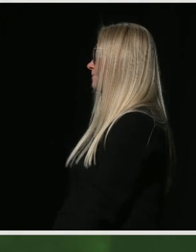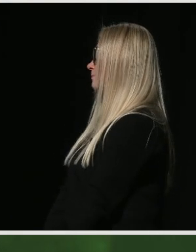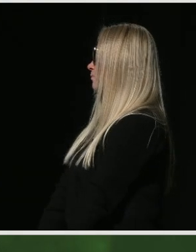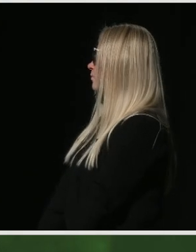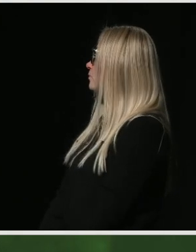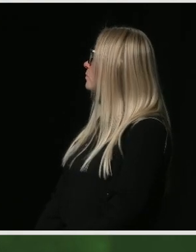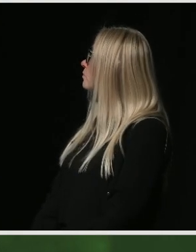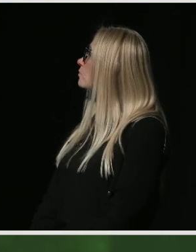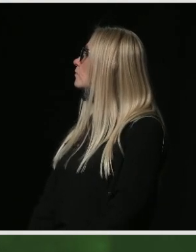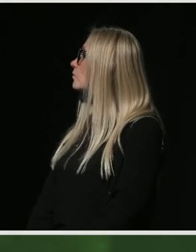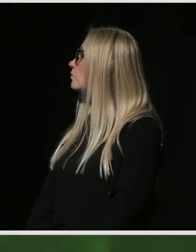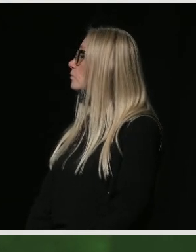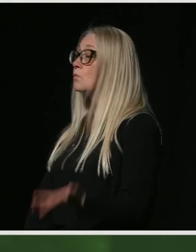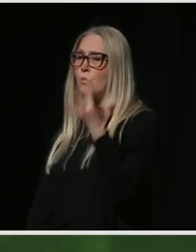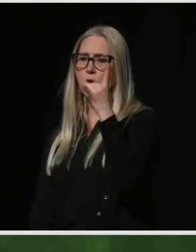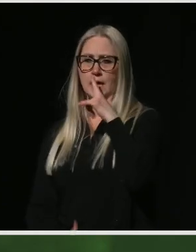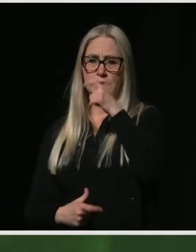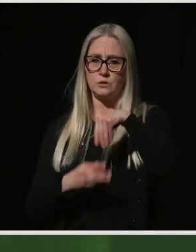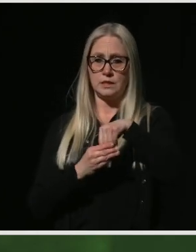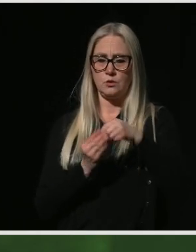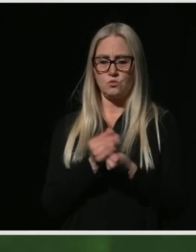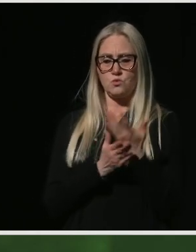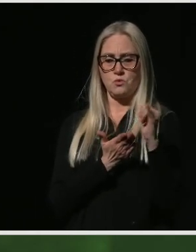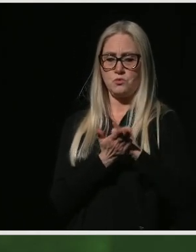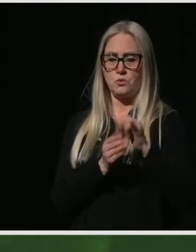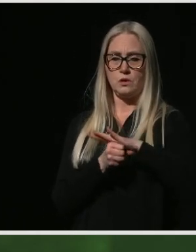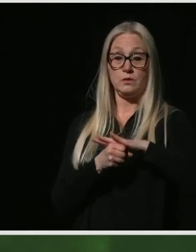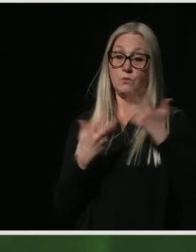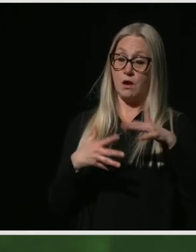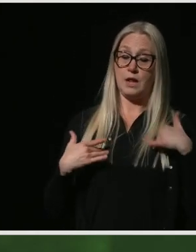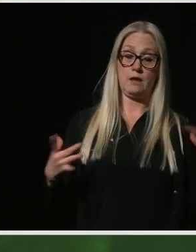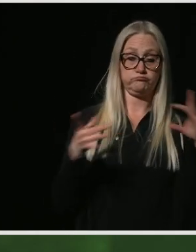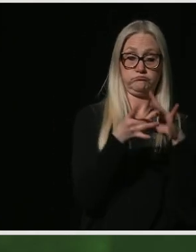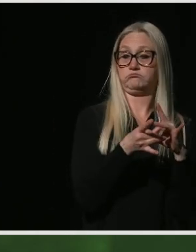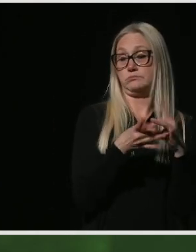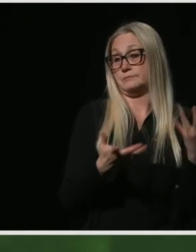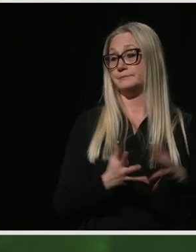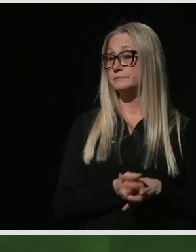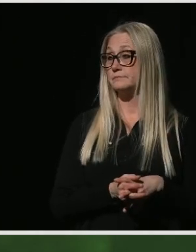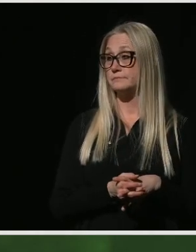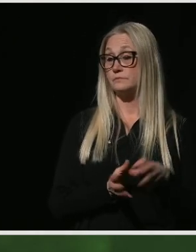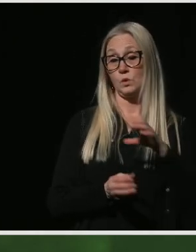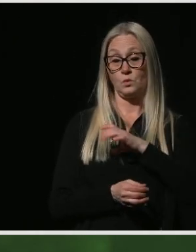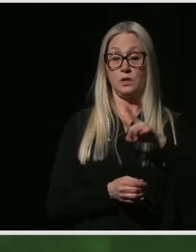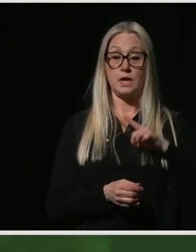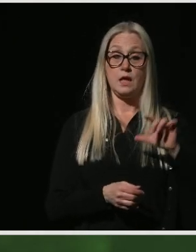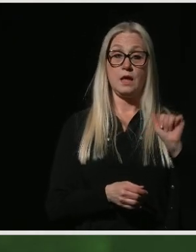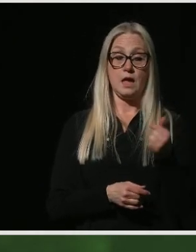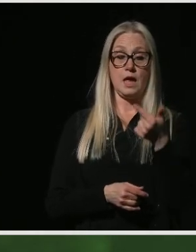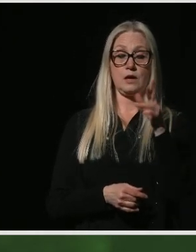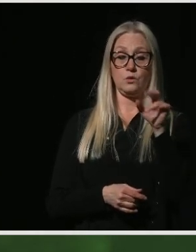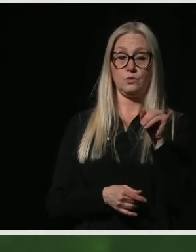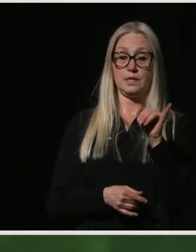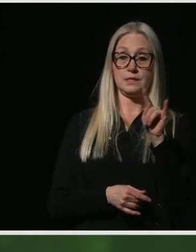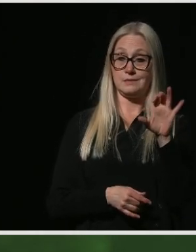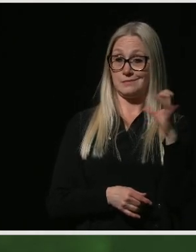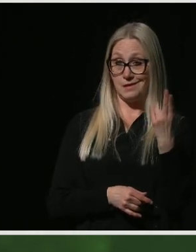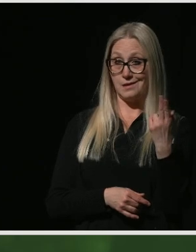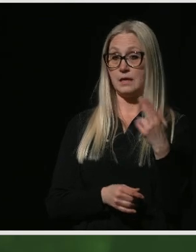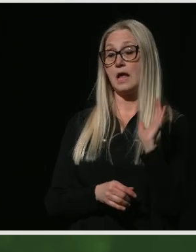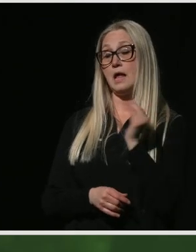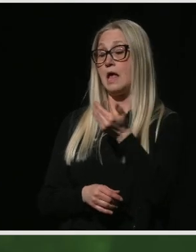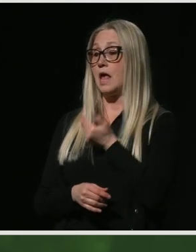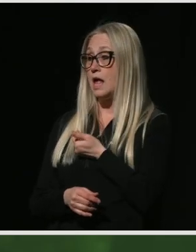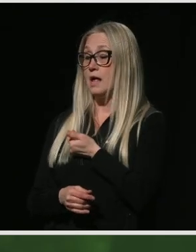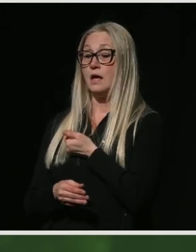So why are we interested in the Grow New York region? Well, we already have a couple ties, including the Cornell Agritech. Our optics supplier is actually based in